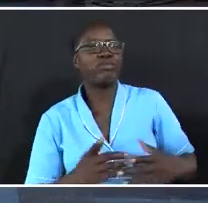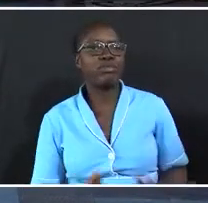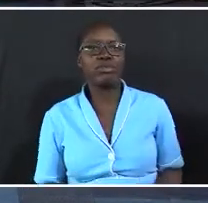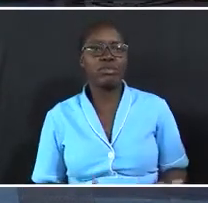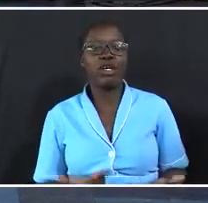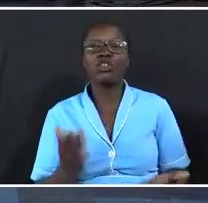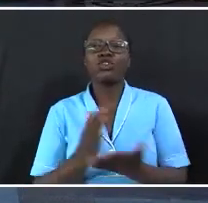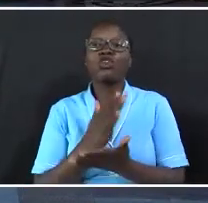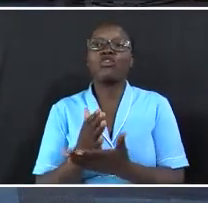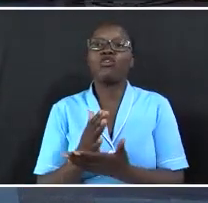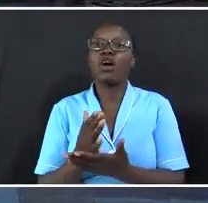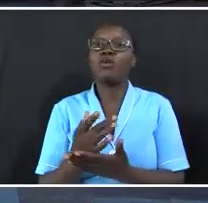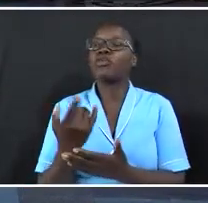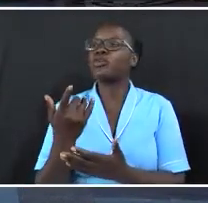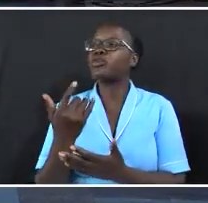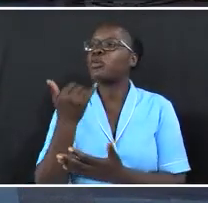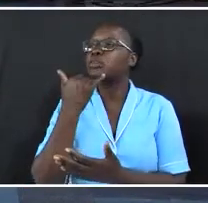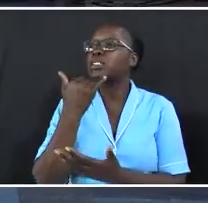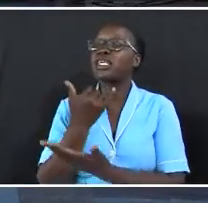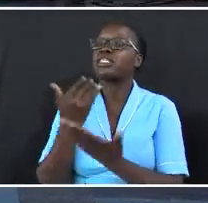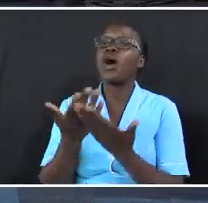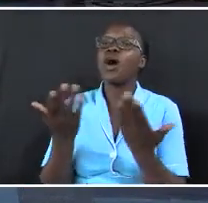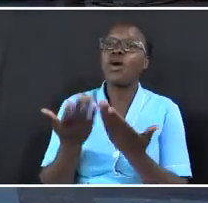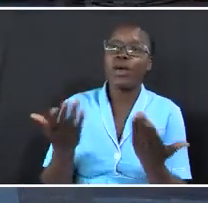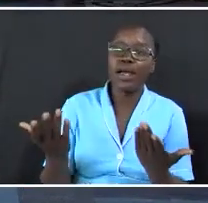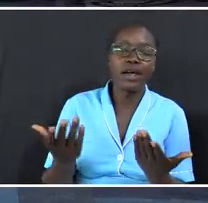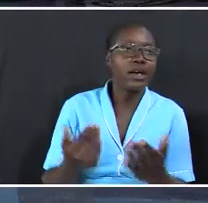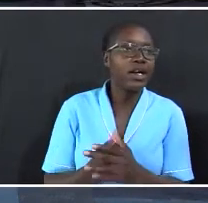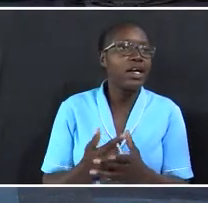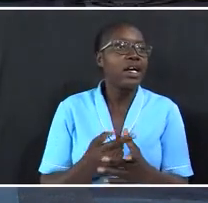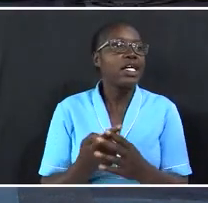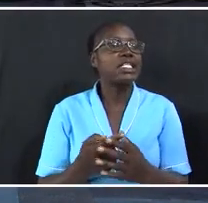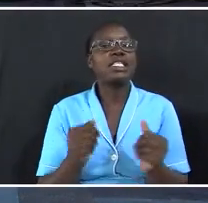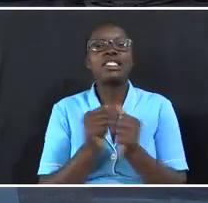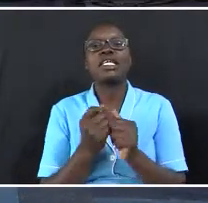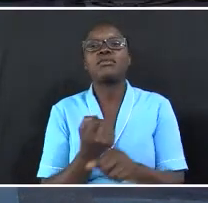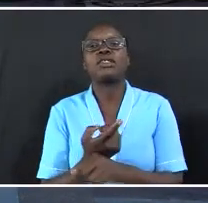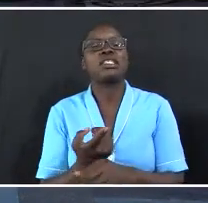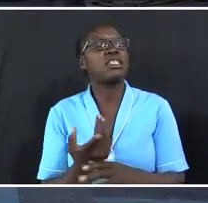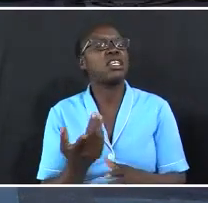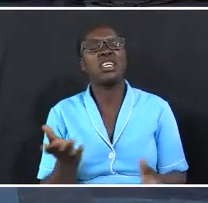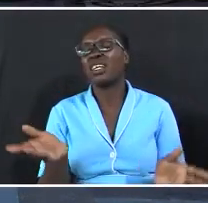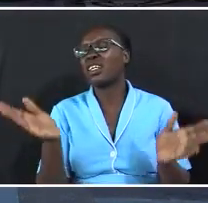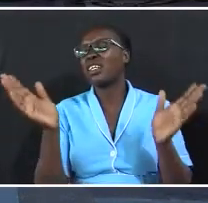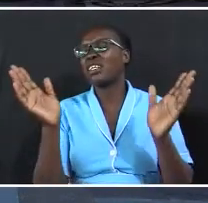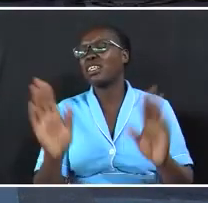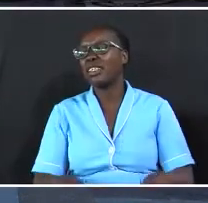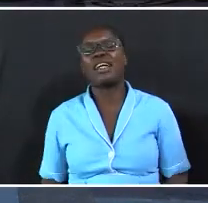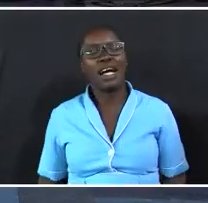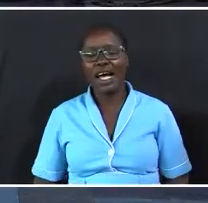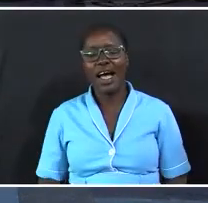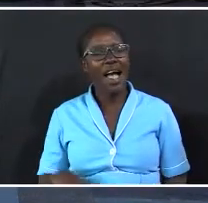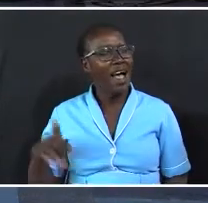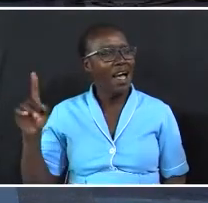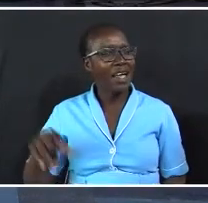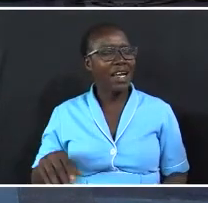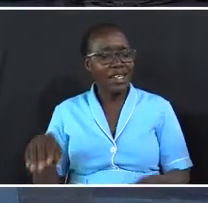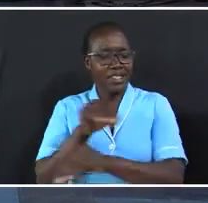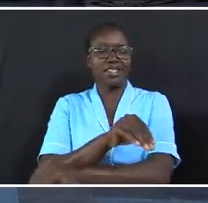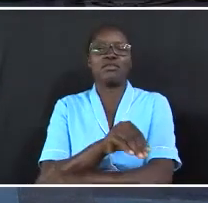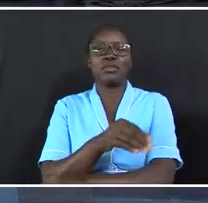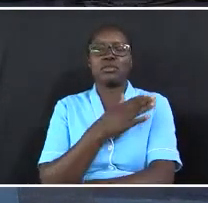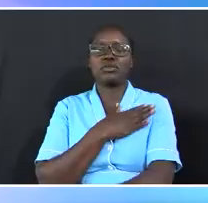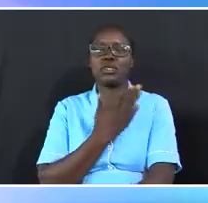To confirm the ones who are making mistakes where they are. Then in 10 minutes now you are like, I can't do it anymore. Substitute me.